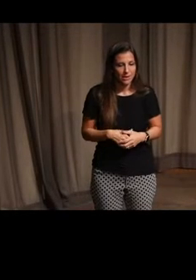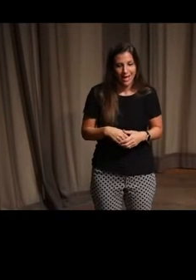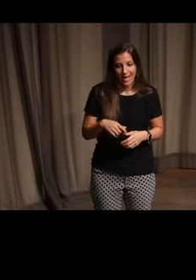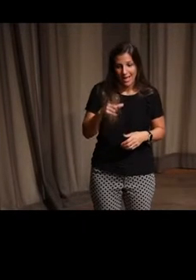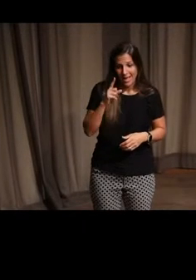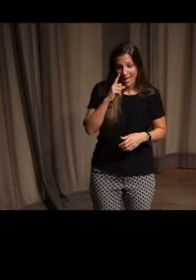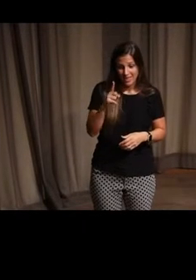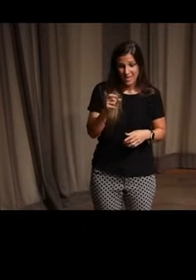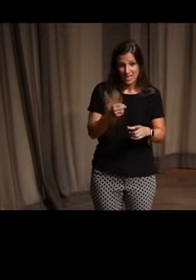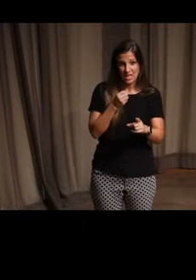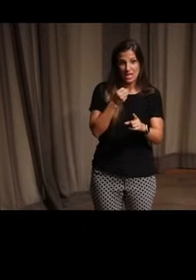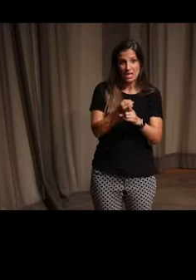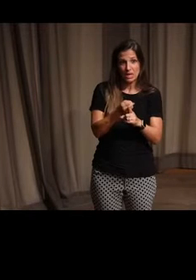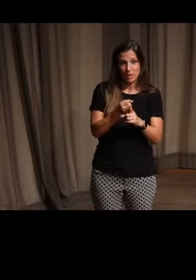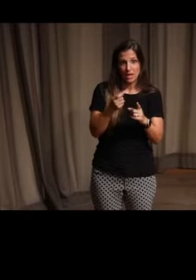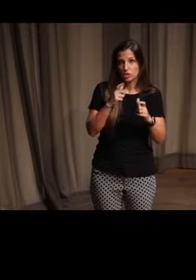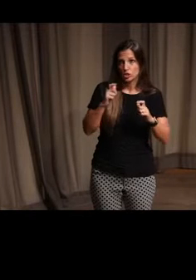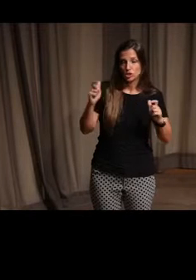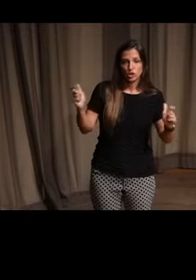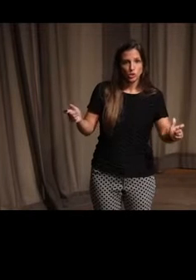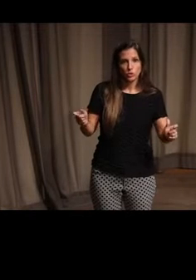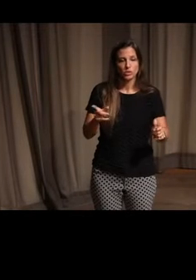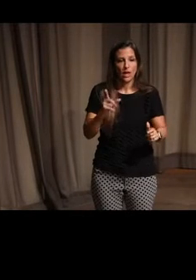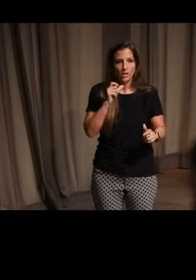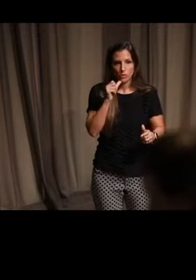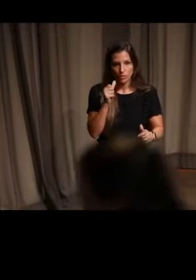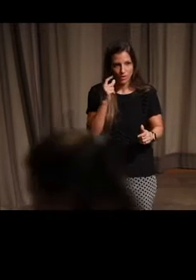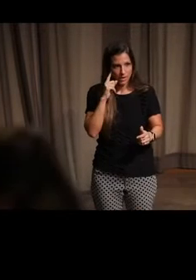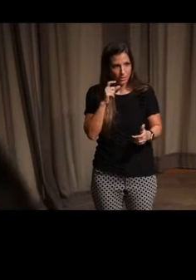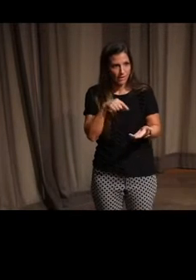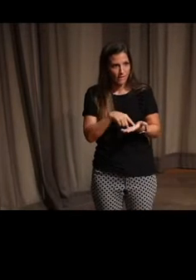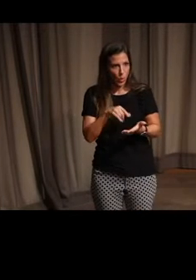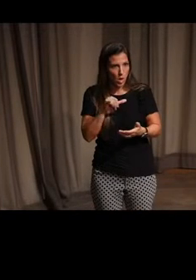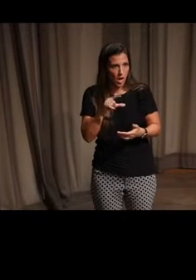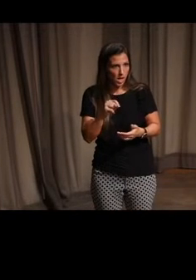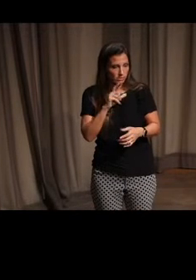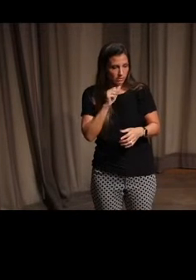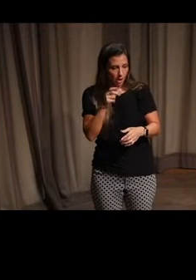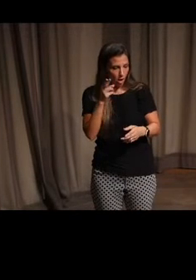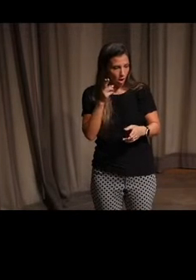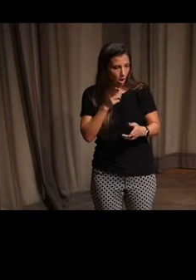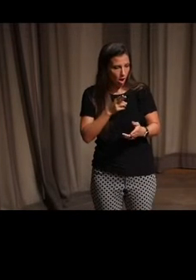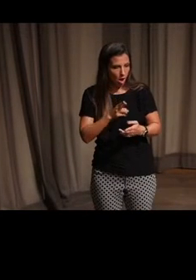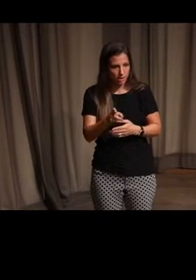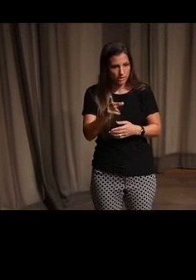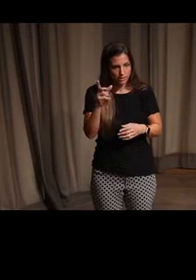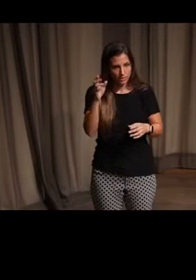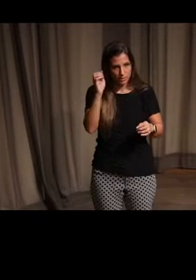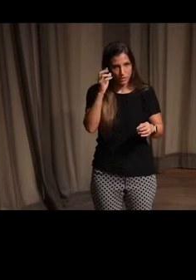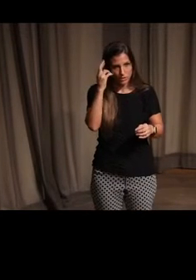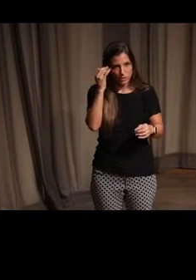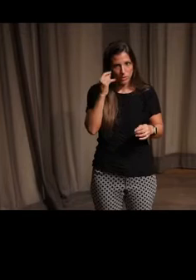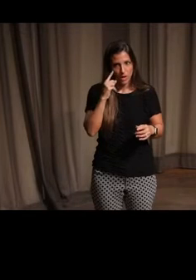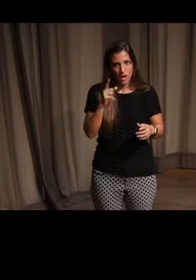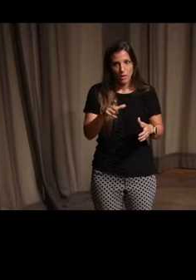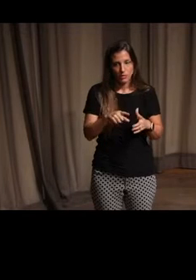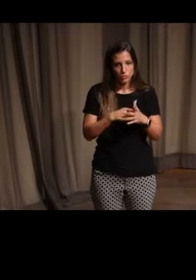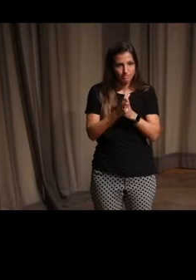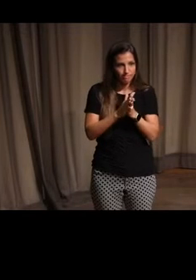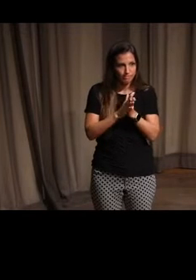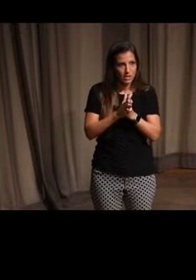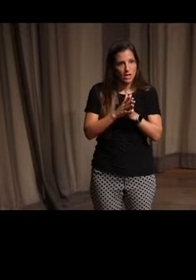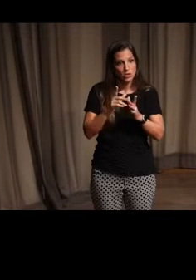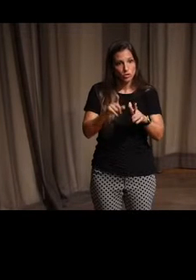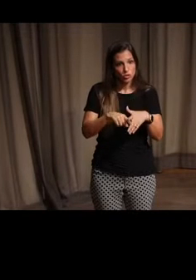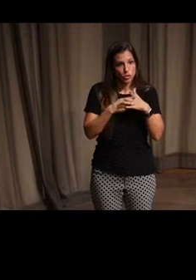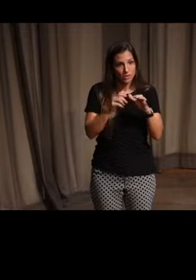is huge. I think it's enormous. I don't think that we can afford it. That's my honest opinion. That's why I was so proactive about having this conversation. Because